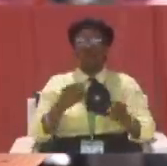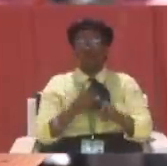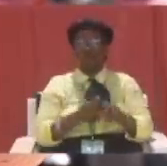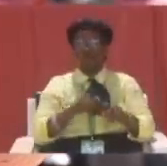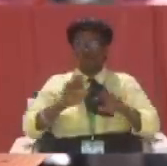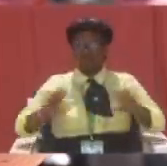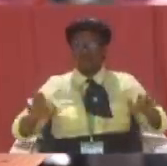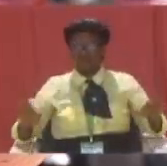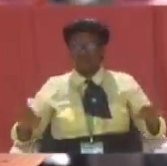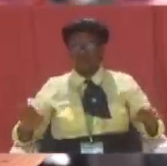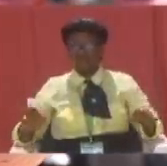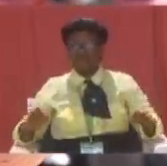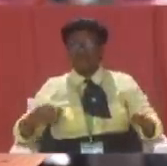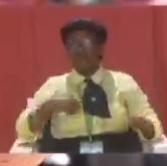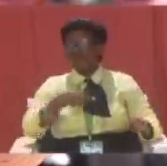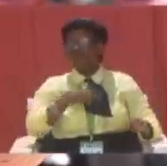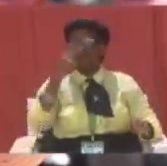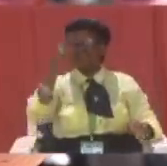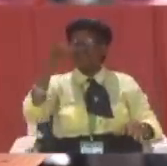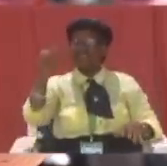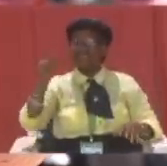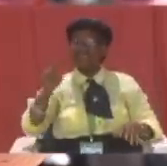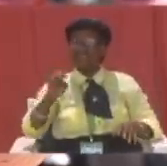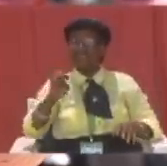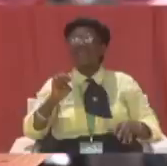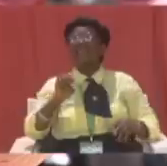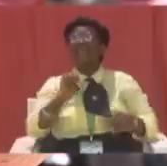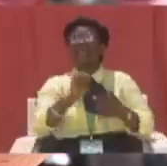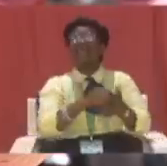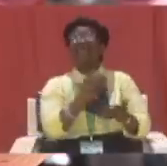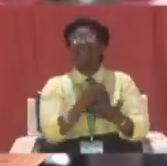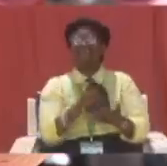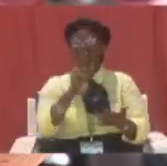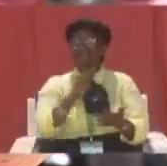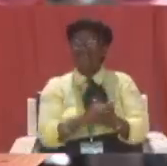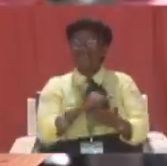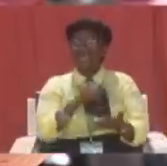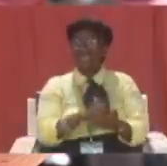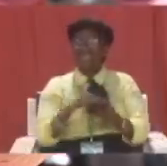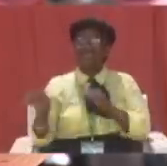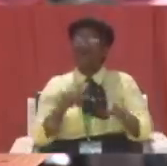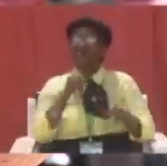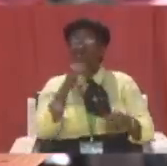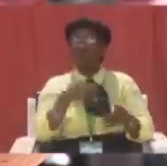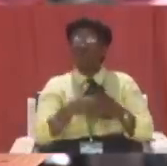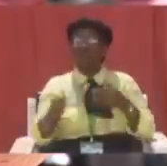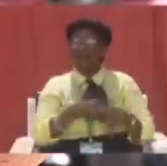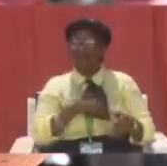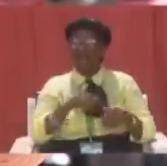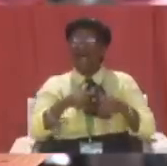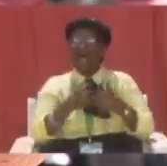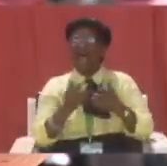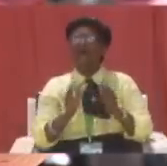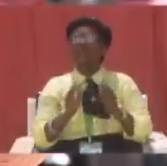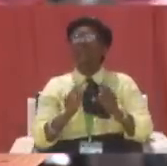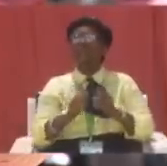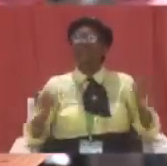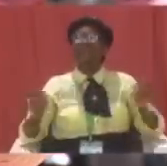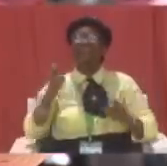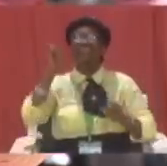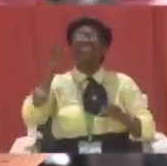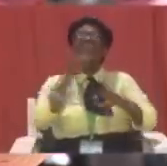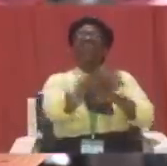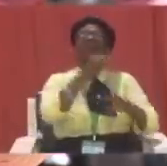the evidence that it doesn't matter how great the forces against us, we